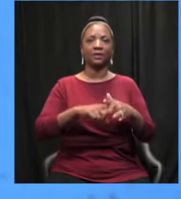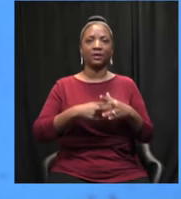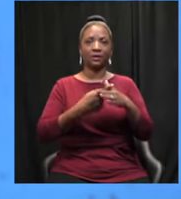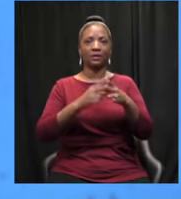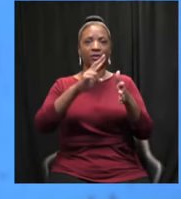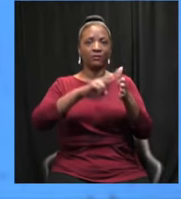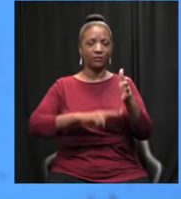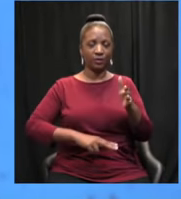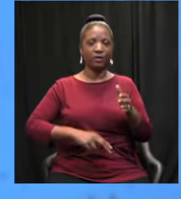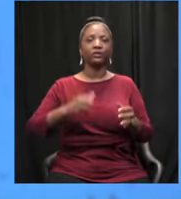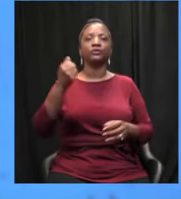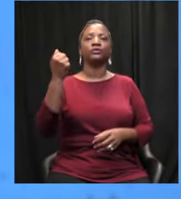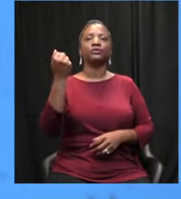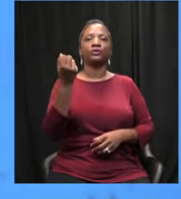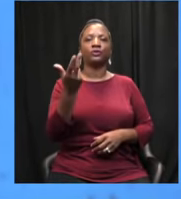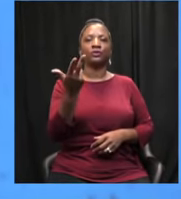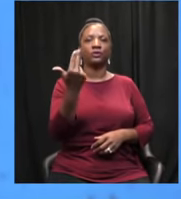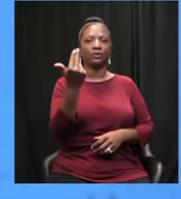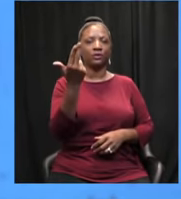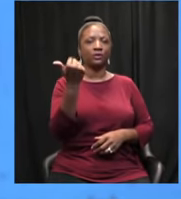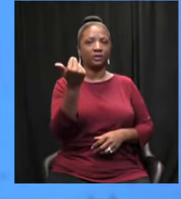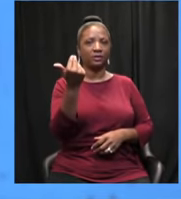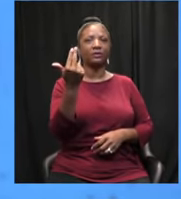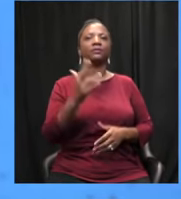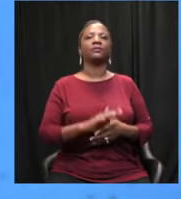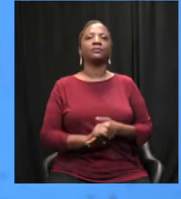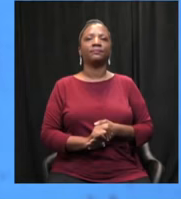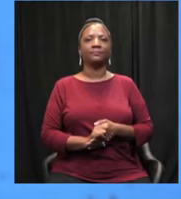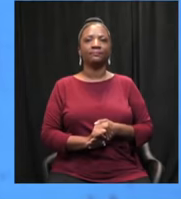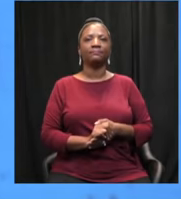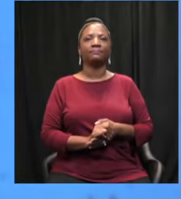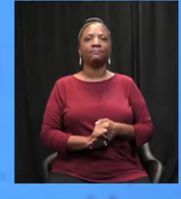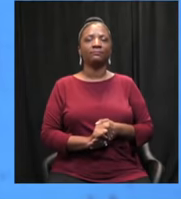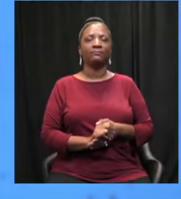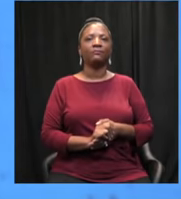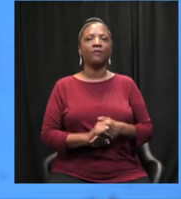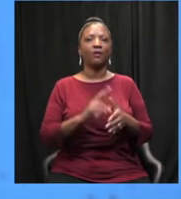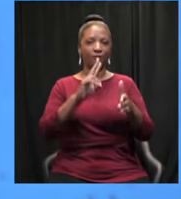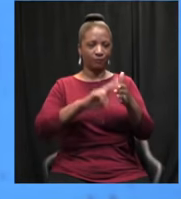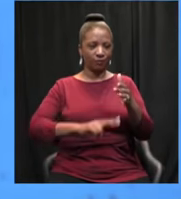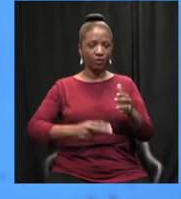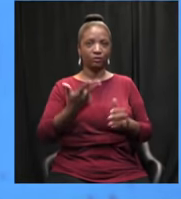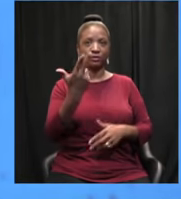verse 13. Matthew chapter 16, beginning around verse 13.